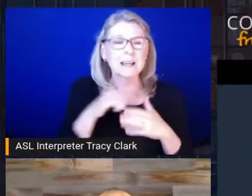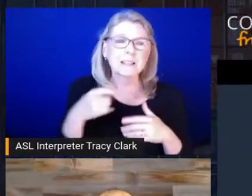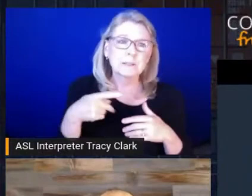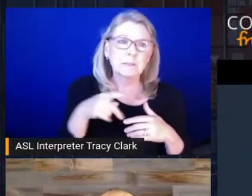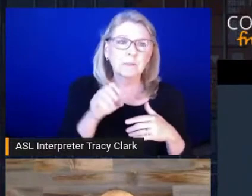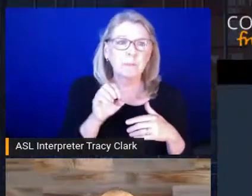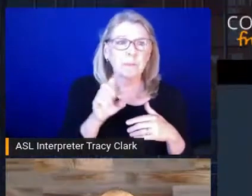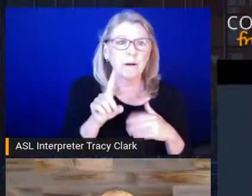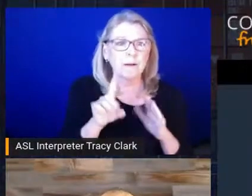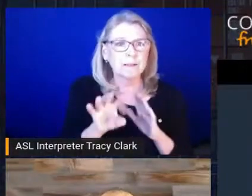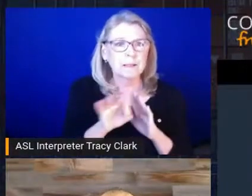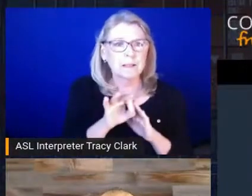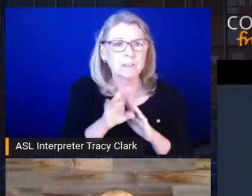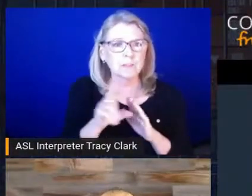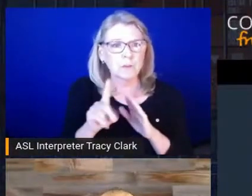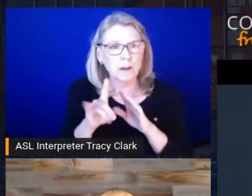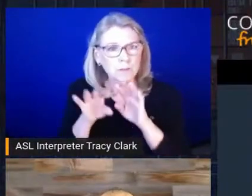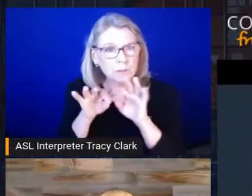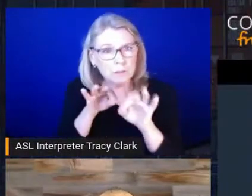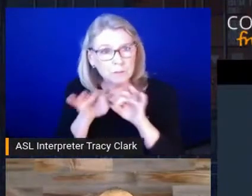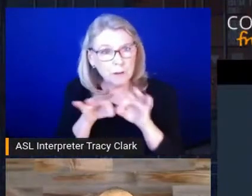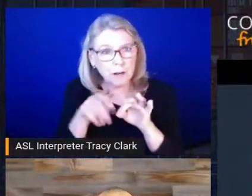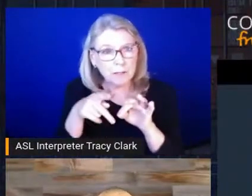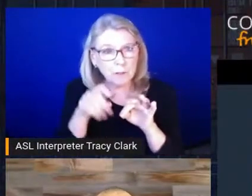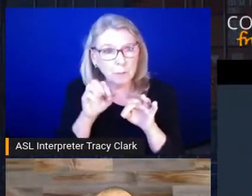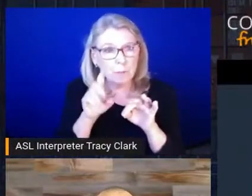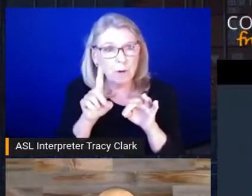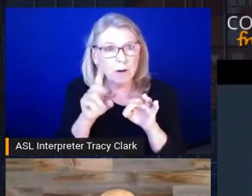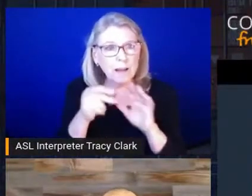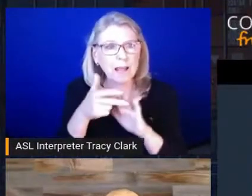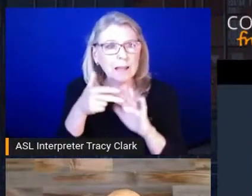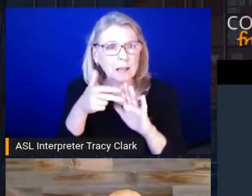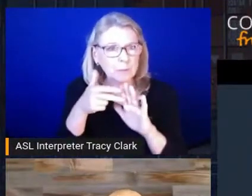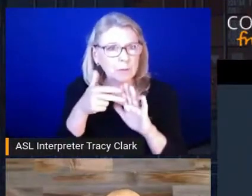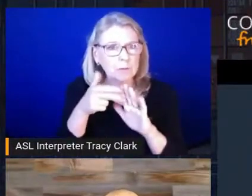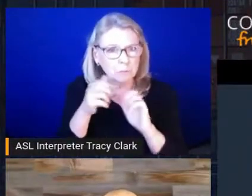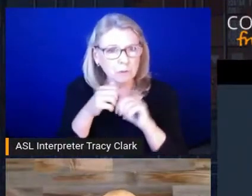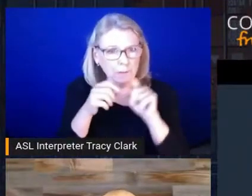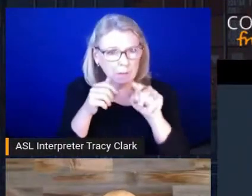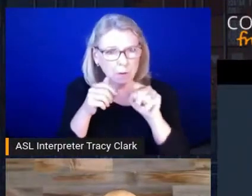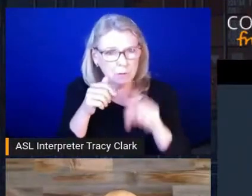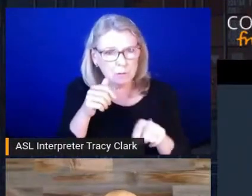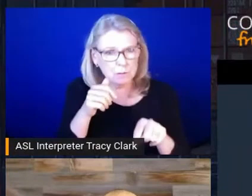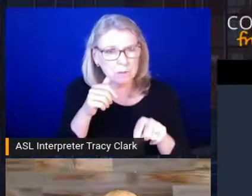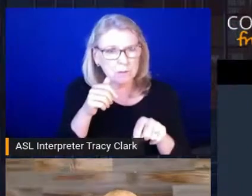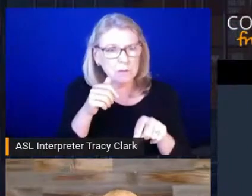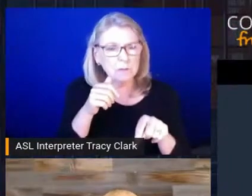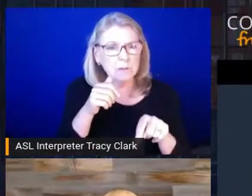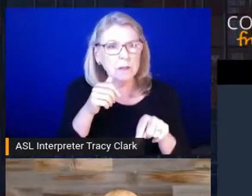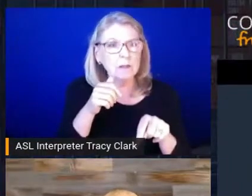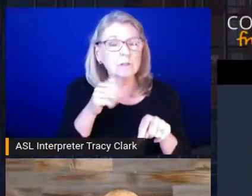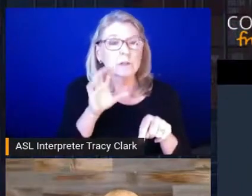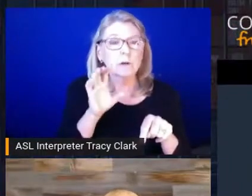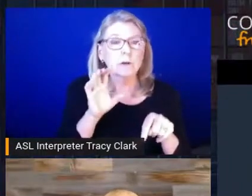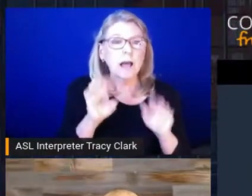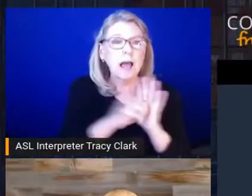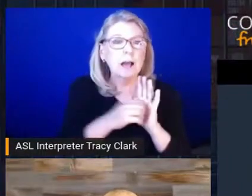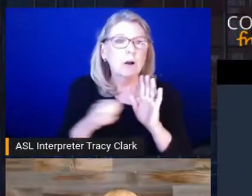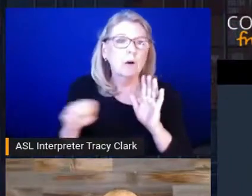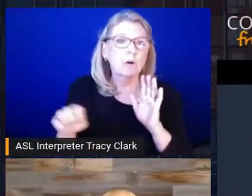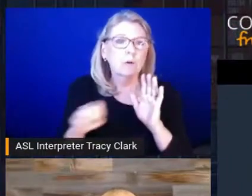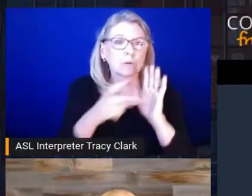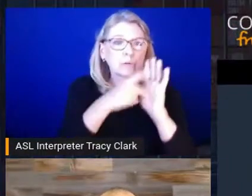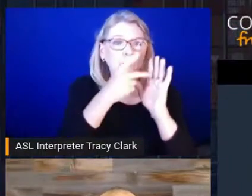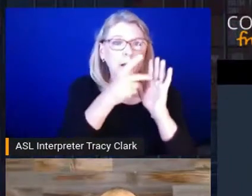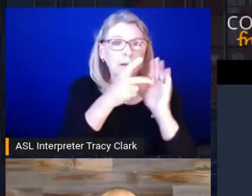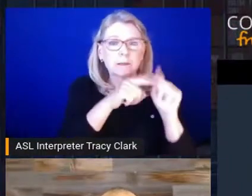template, and you need to label the deployment with that with those labels. And it's also repeated in the service because the service needs to